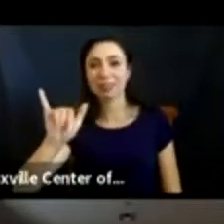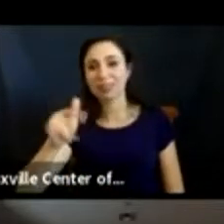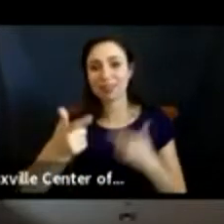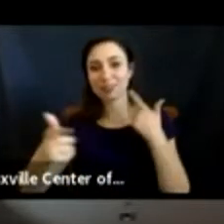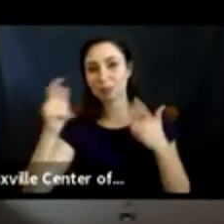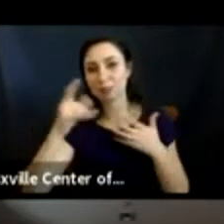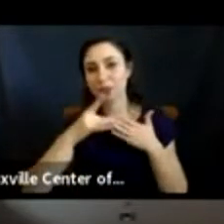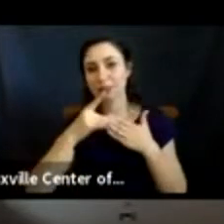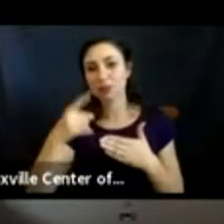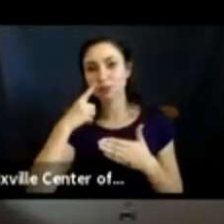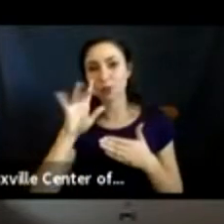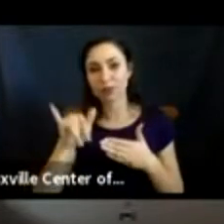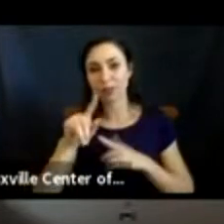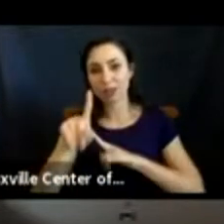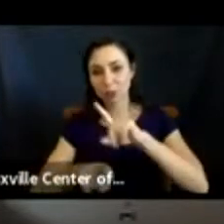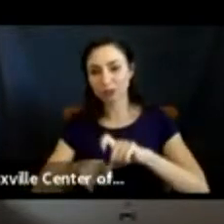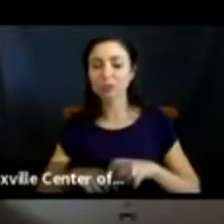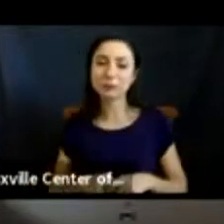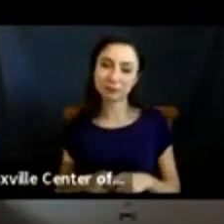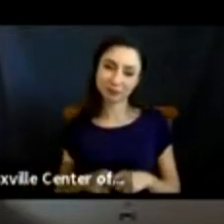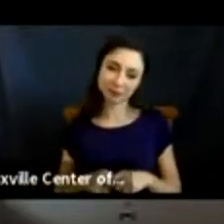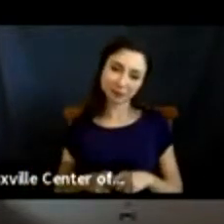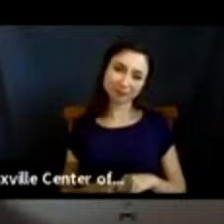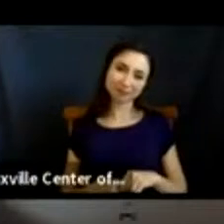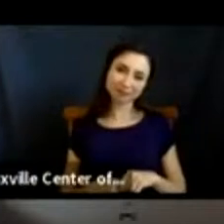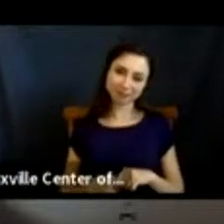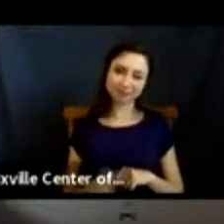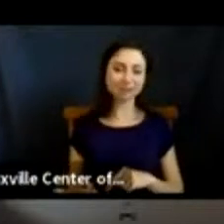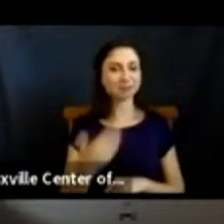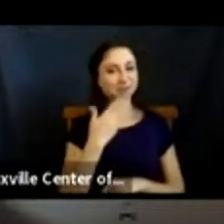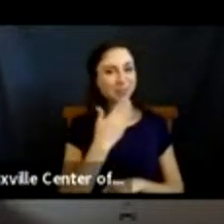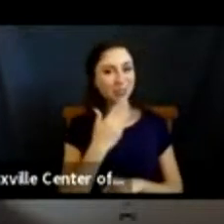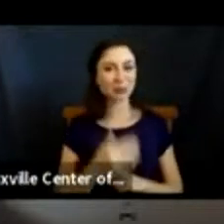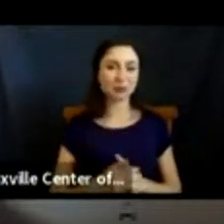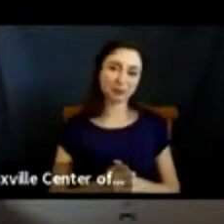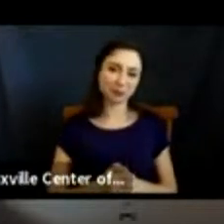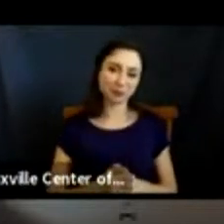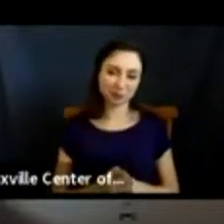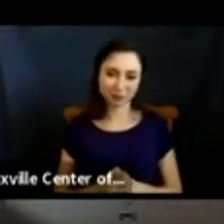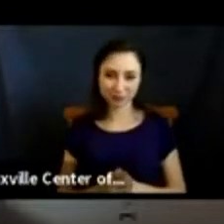leader on that Great. issue. Thank you.